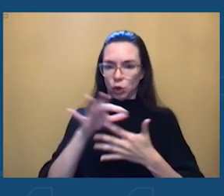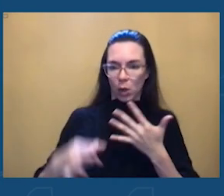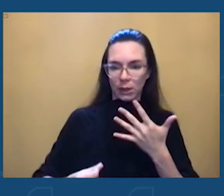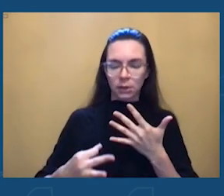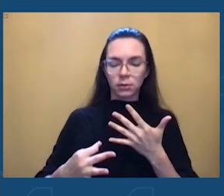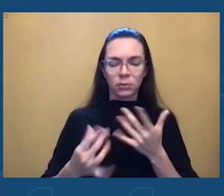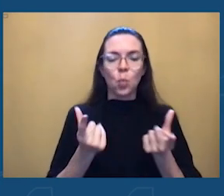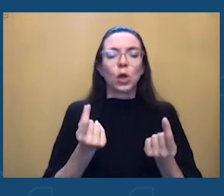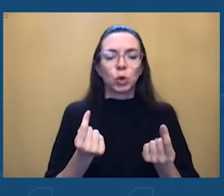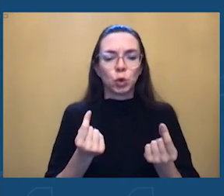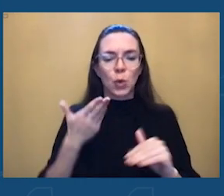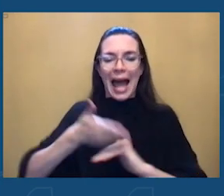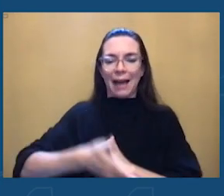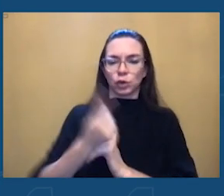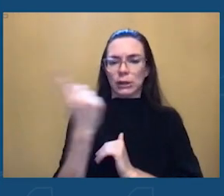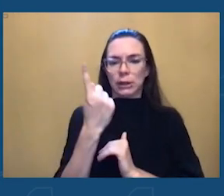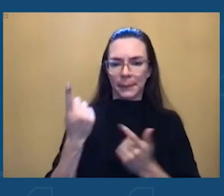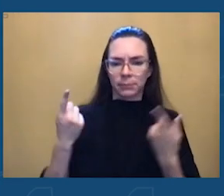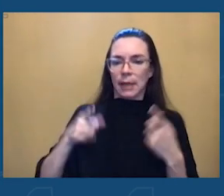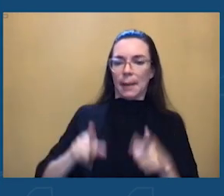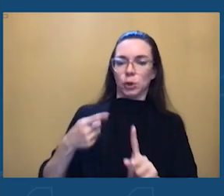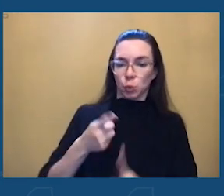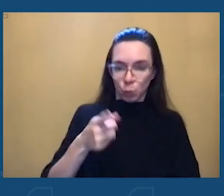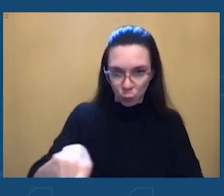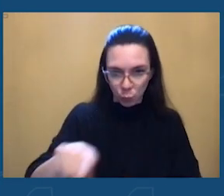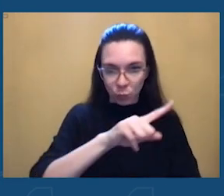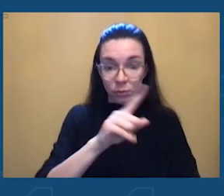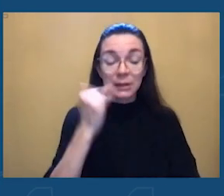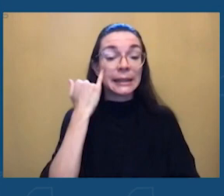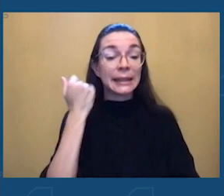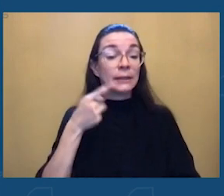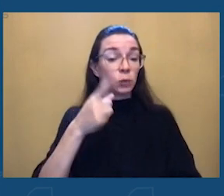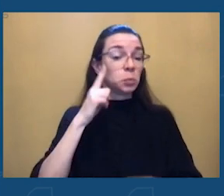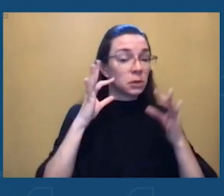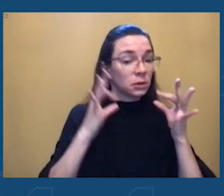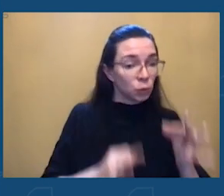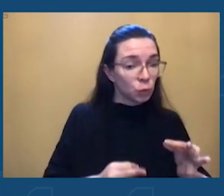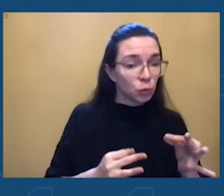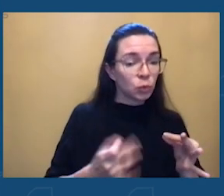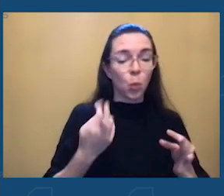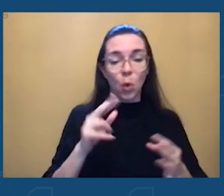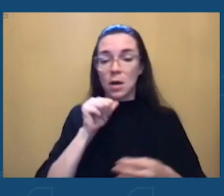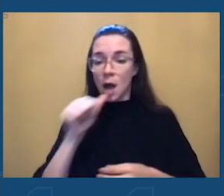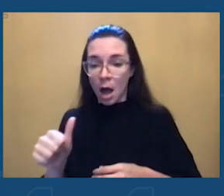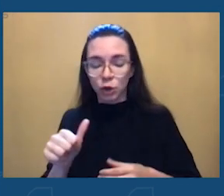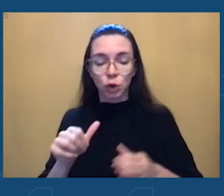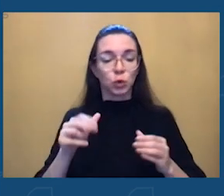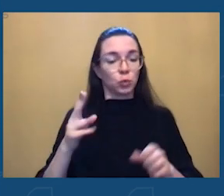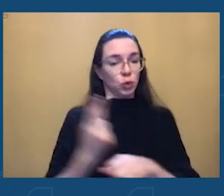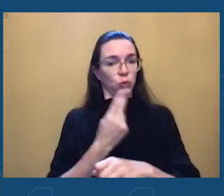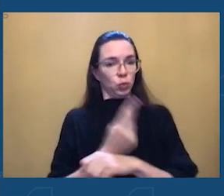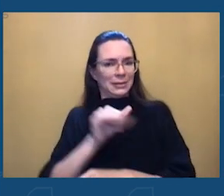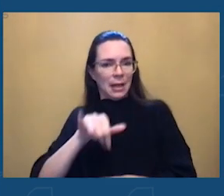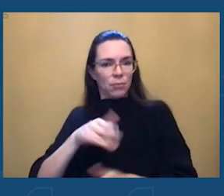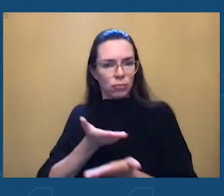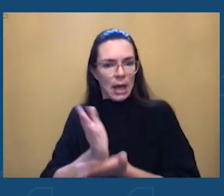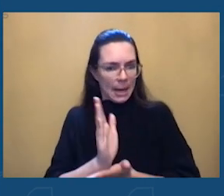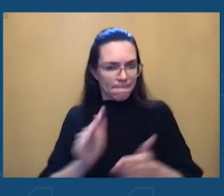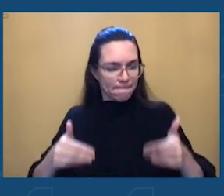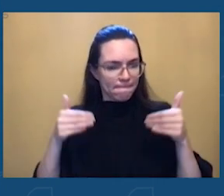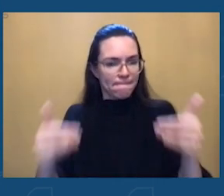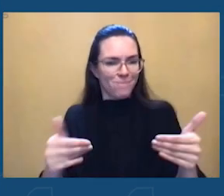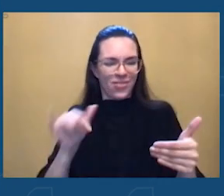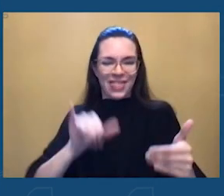you. And whether or not you choose to exercise that right is really up to you. It is a